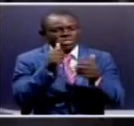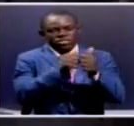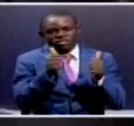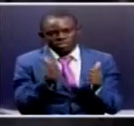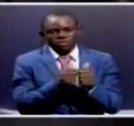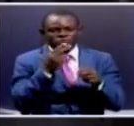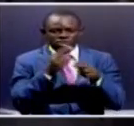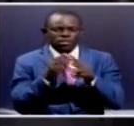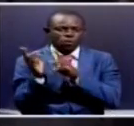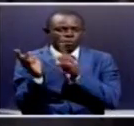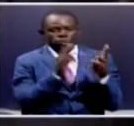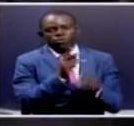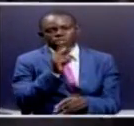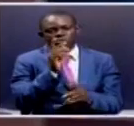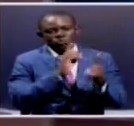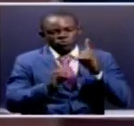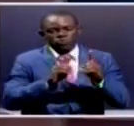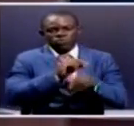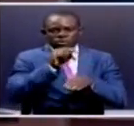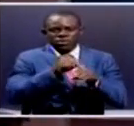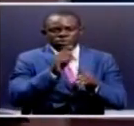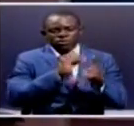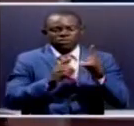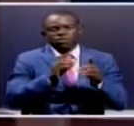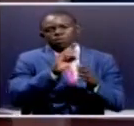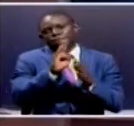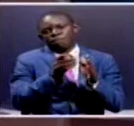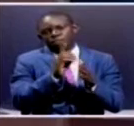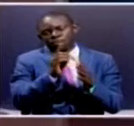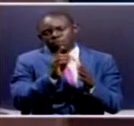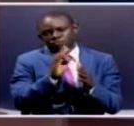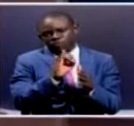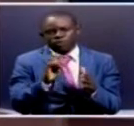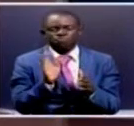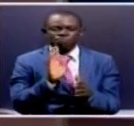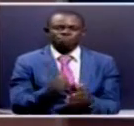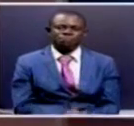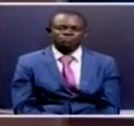discussing the National Dialogue Bill. Till next week sometime, pleasant viewing.